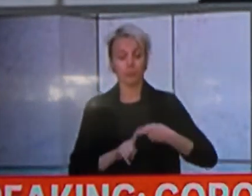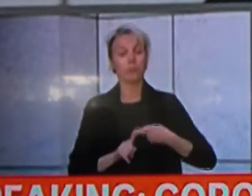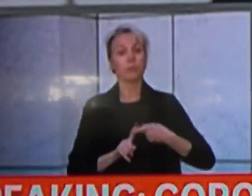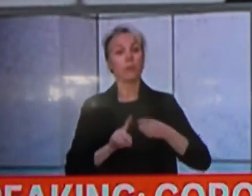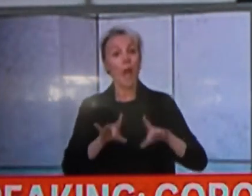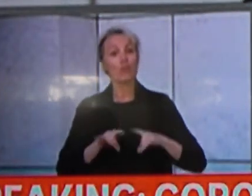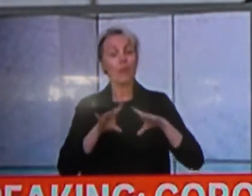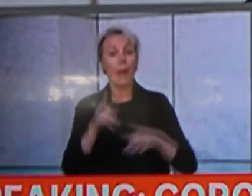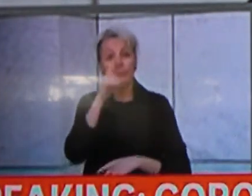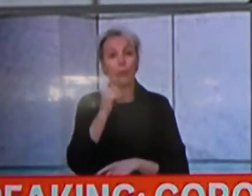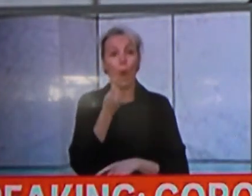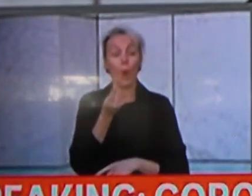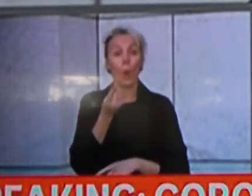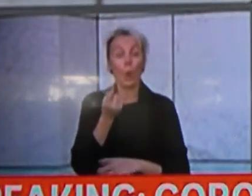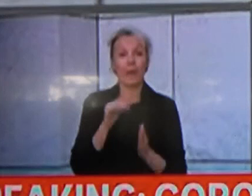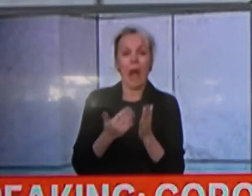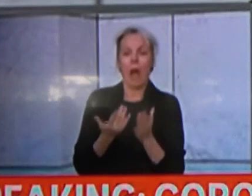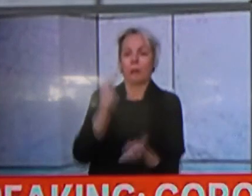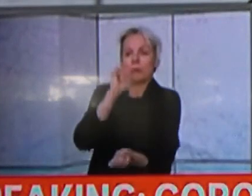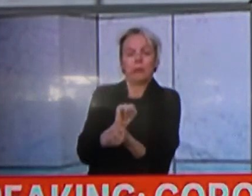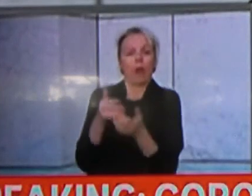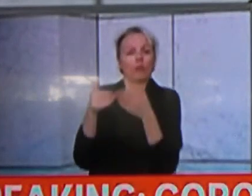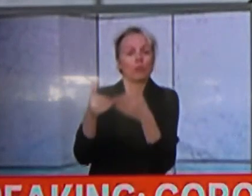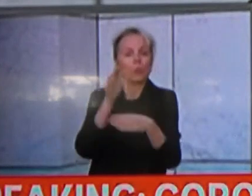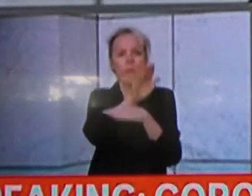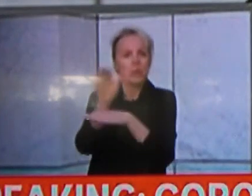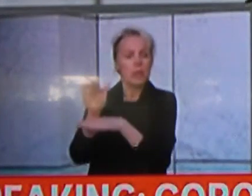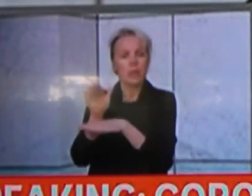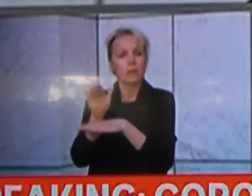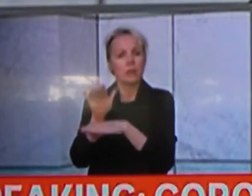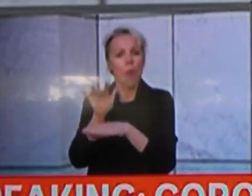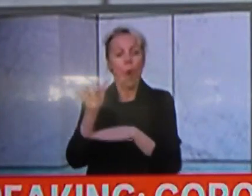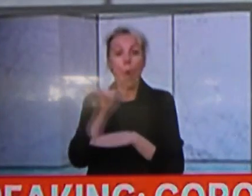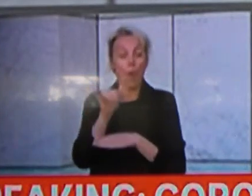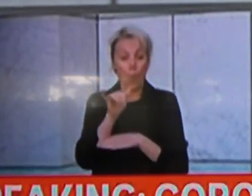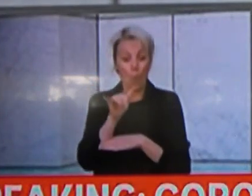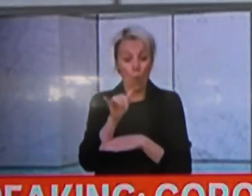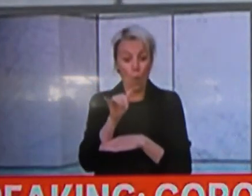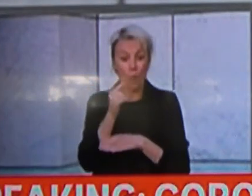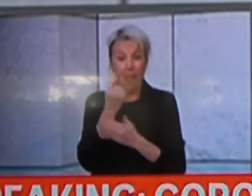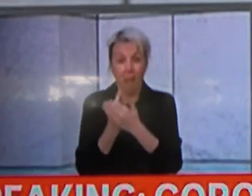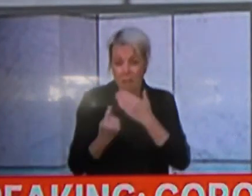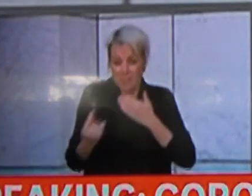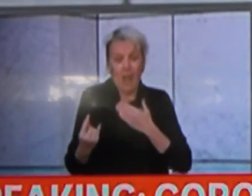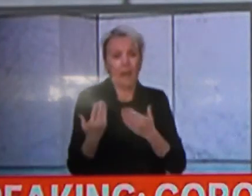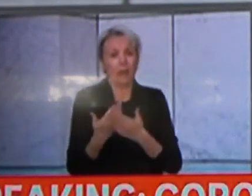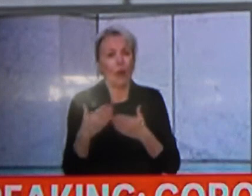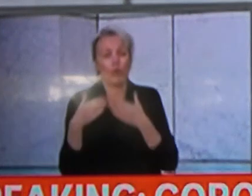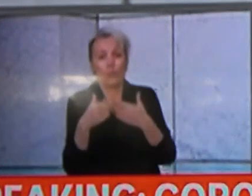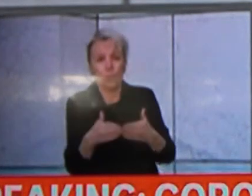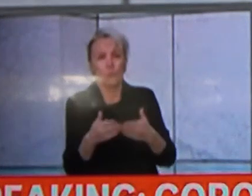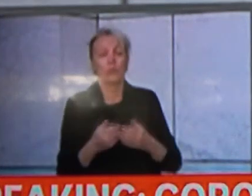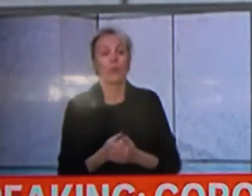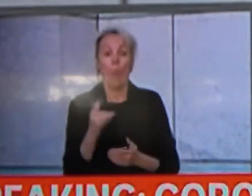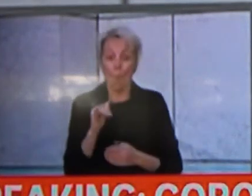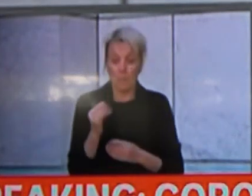themselves overseas on a cruise ship, or indeed Australians who find themselves isolated, like several hundred that we know to be in